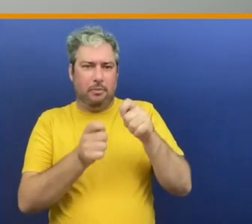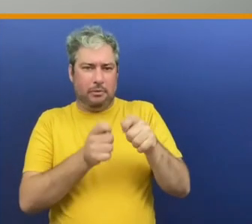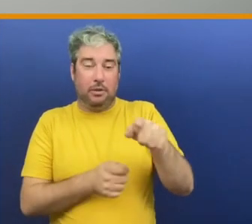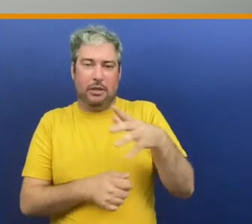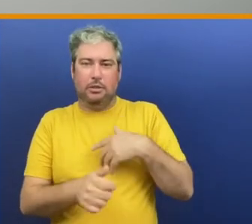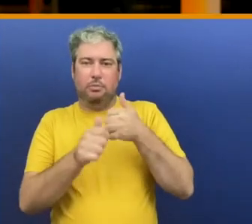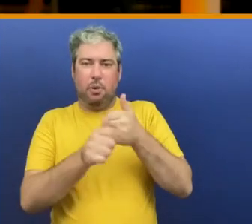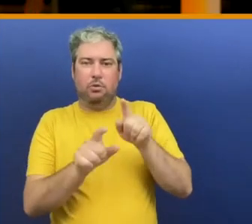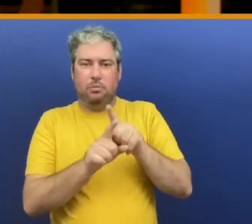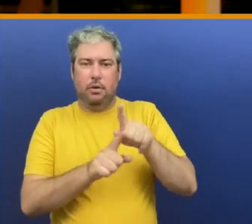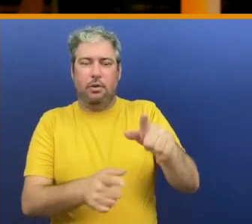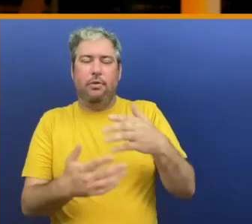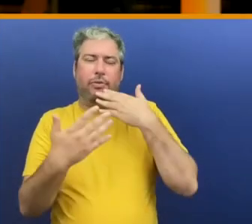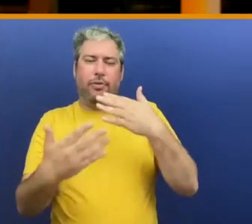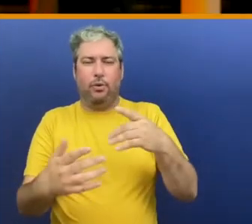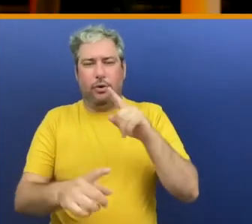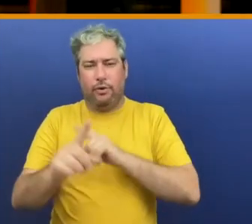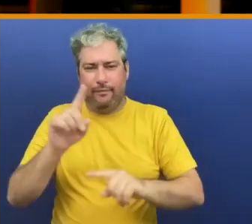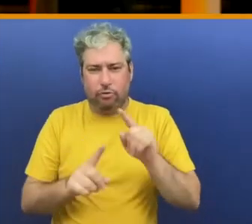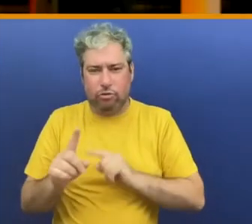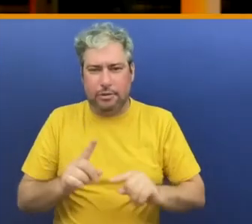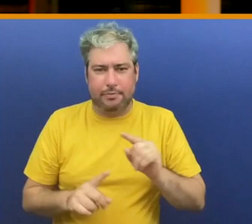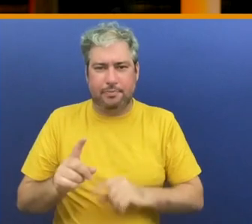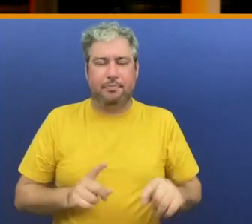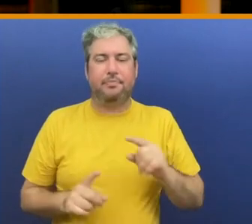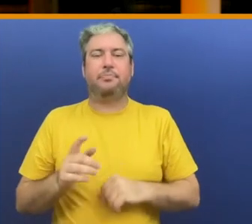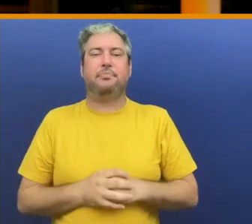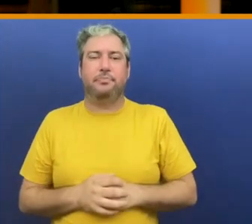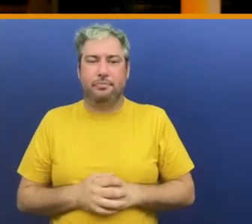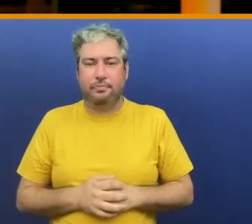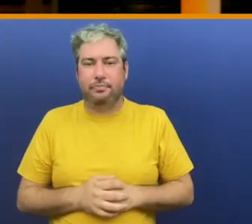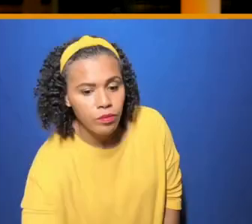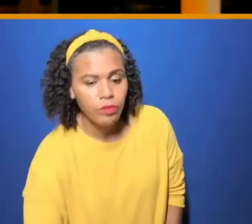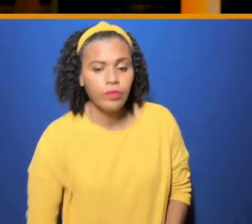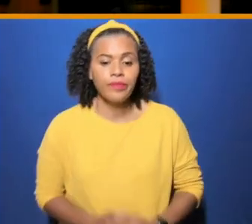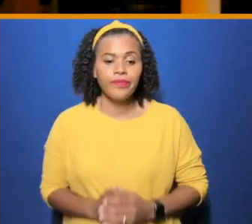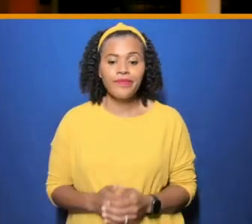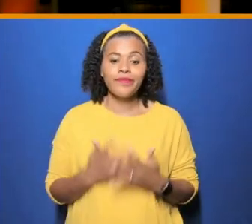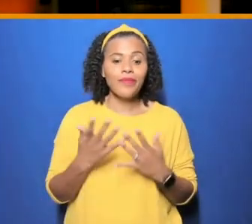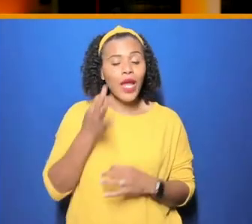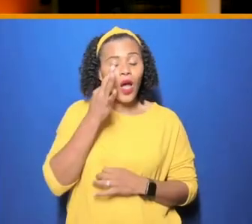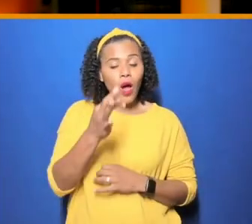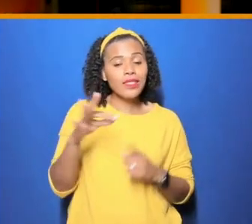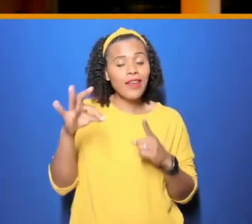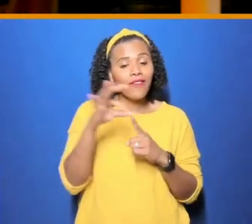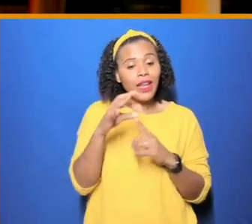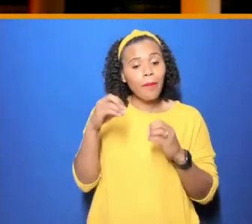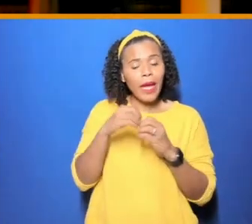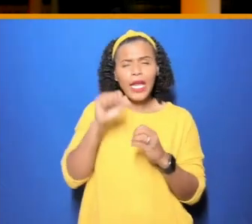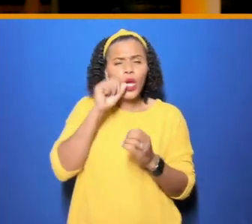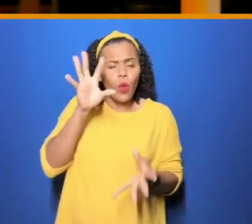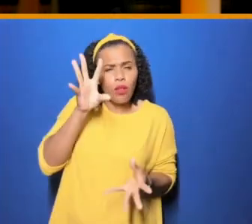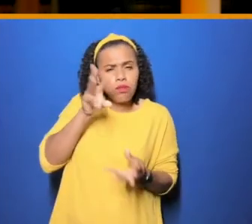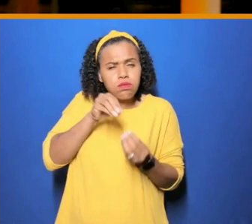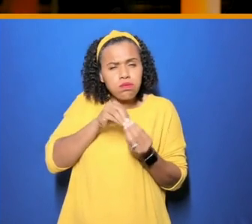Thank you, Rob. Thank you. So I'm now going to ask Philip Bennion to stand by to summate on the motion. And I call